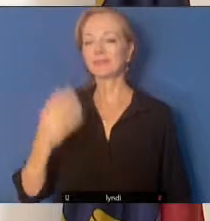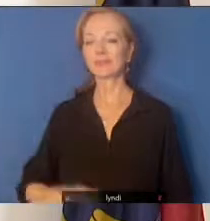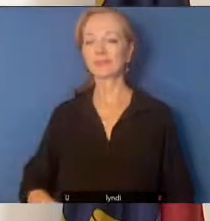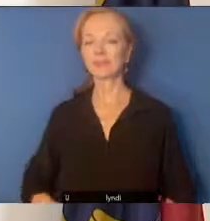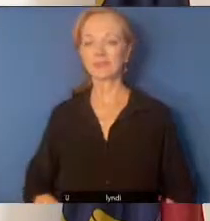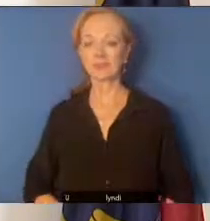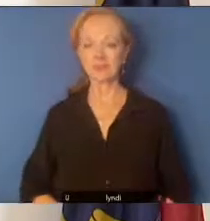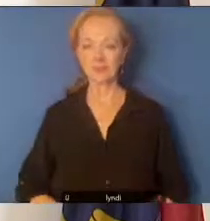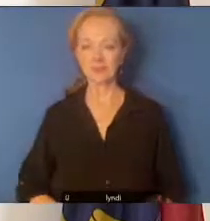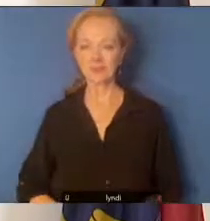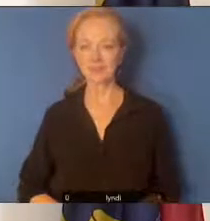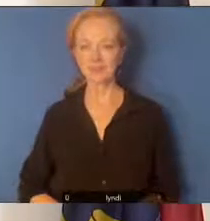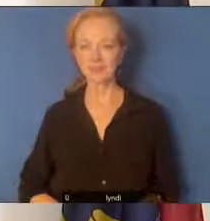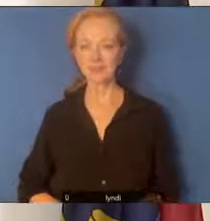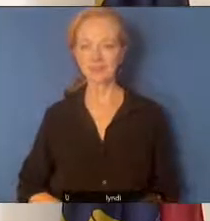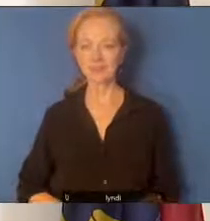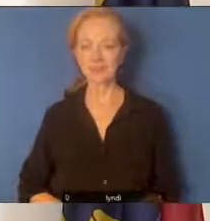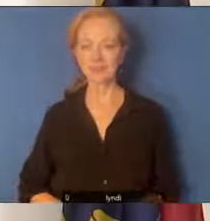Nope. Okay.